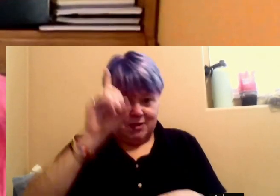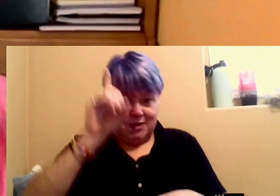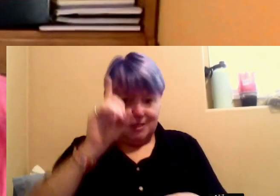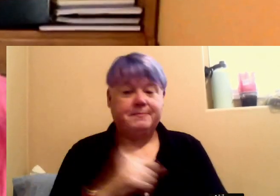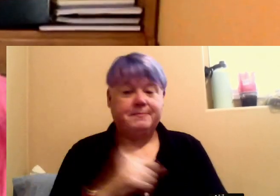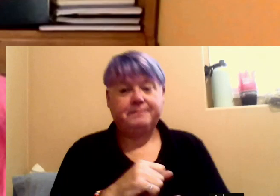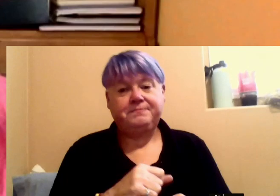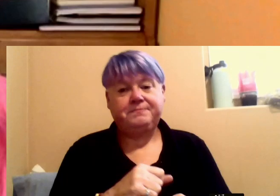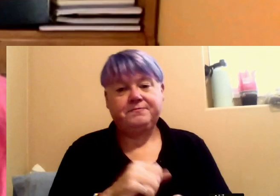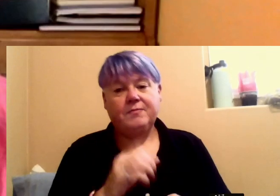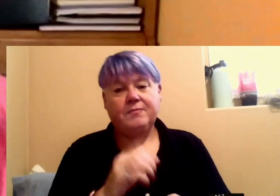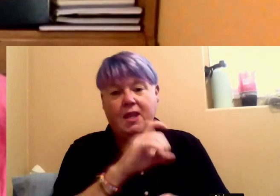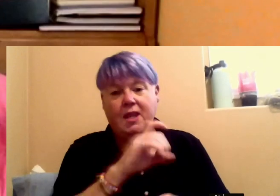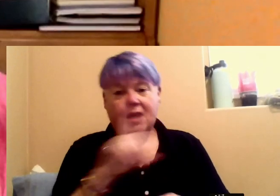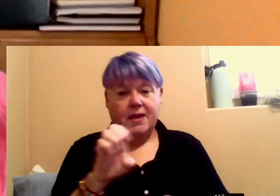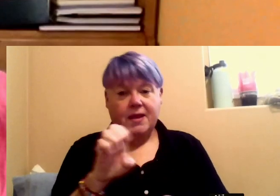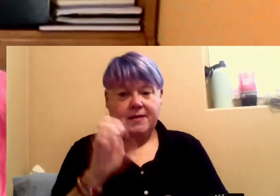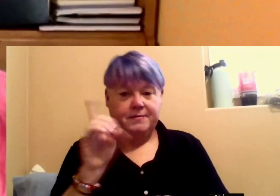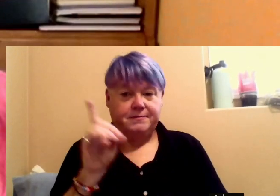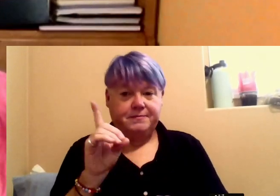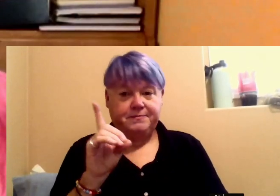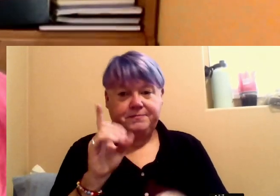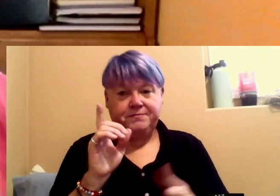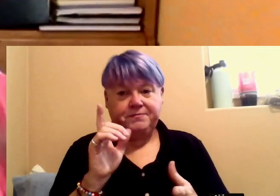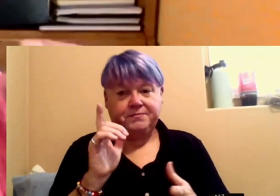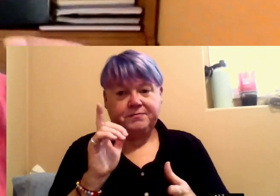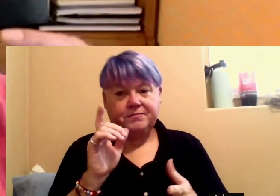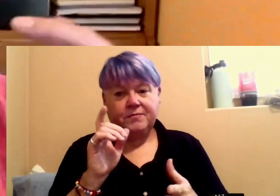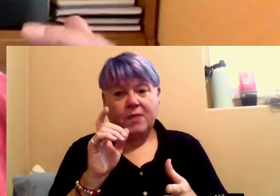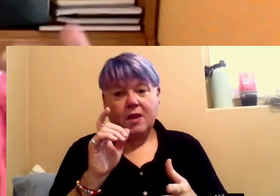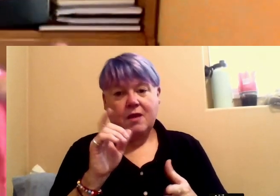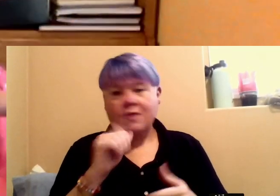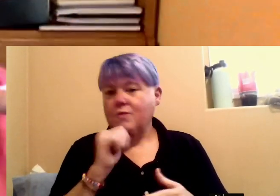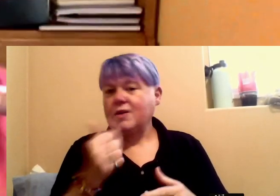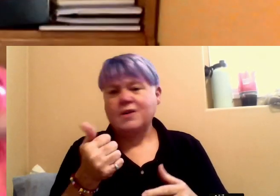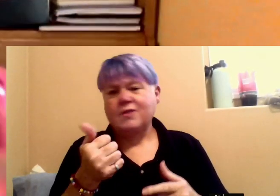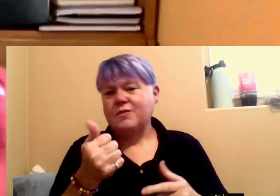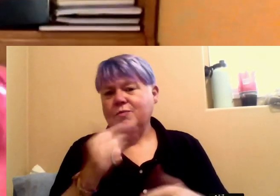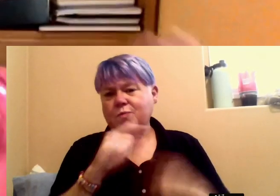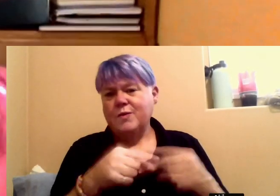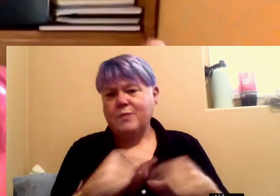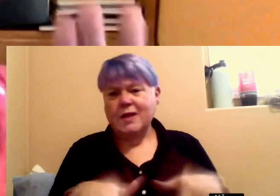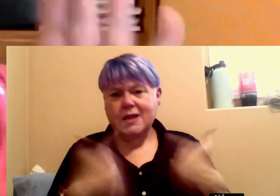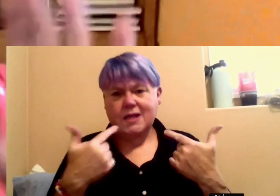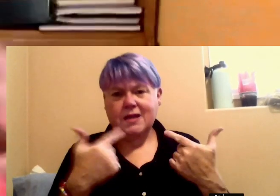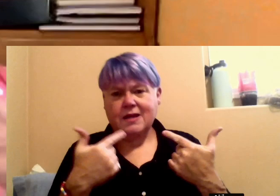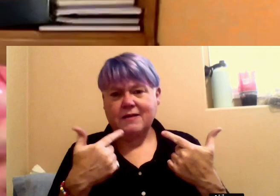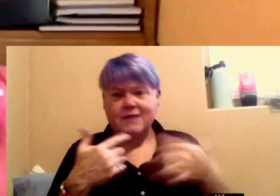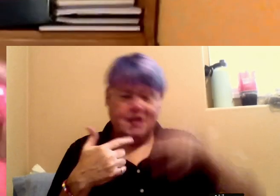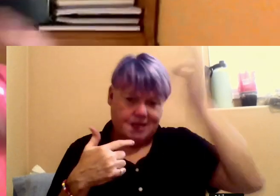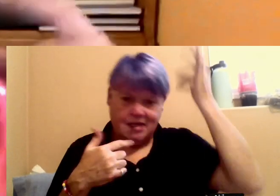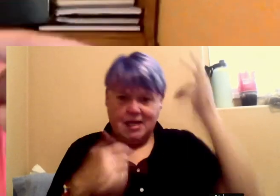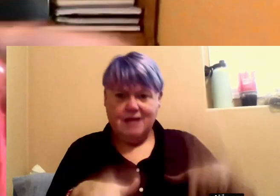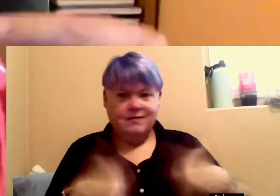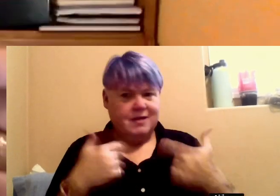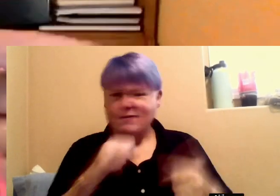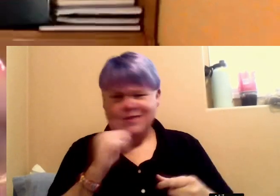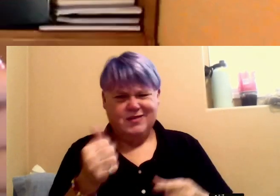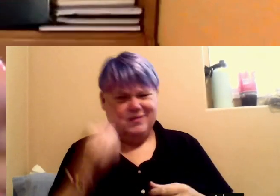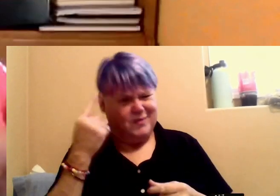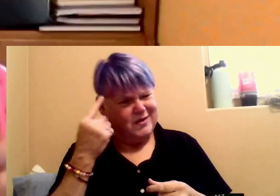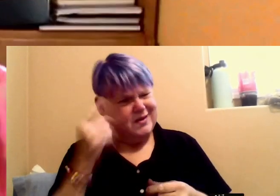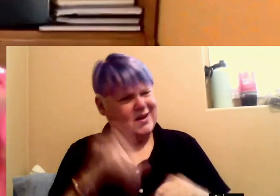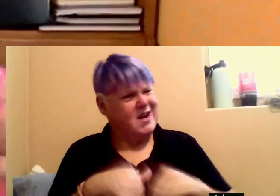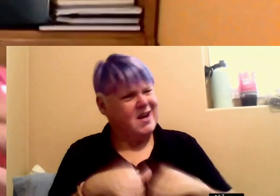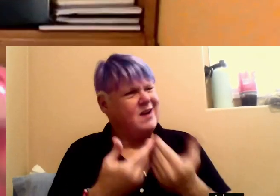for generations now. So we don't, when we live an Indigenous life, believe it or not, spend all day long wondering how we're getting along with